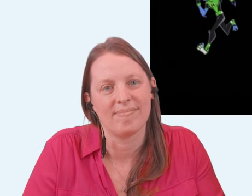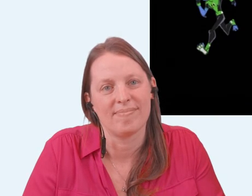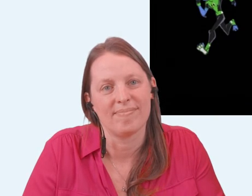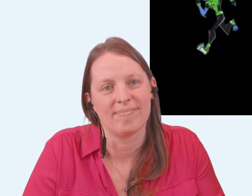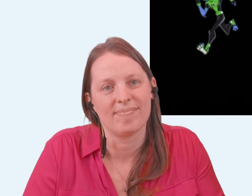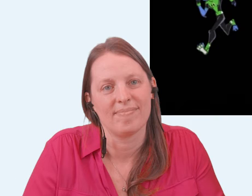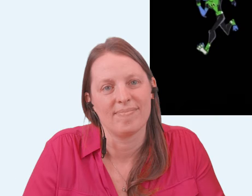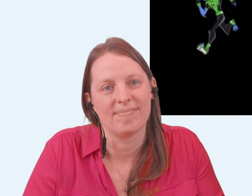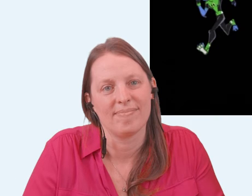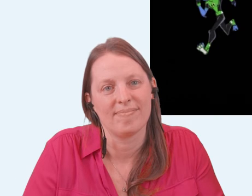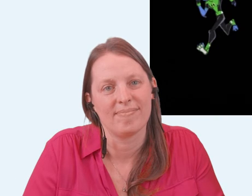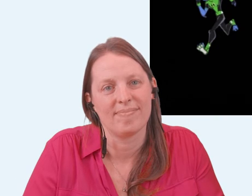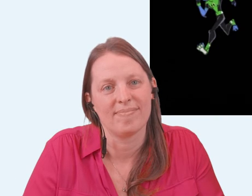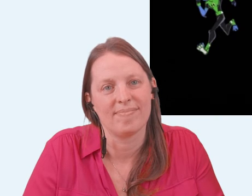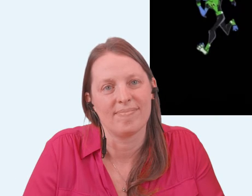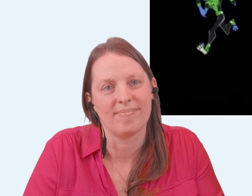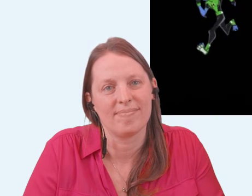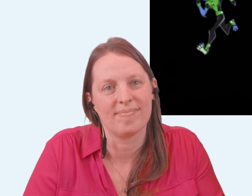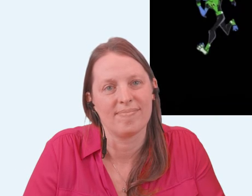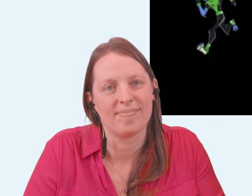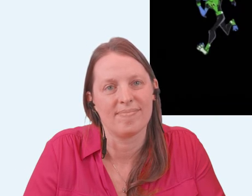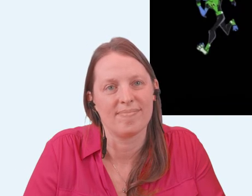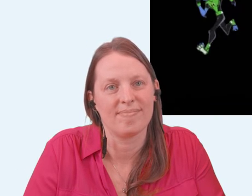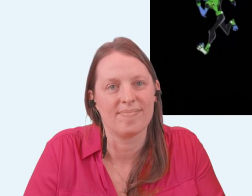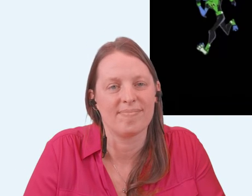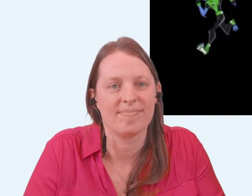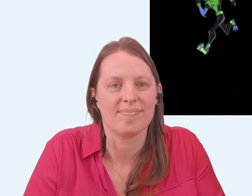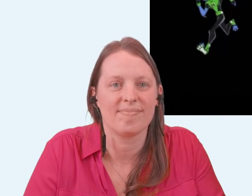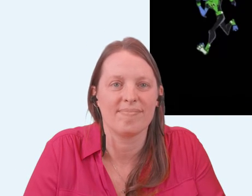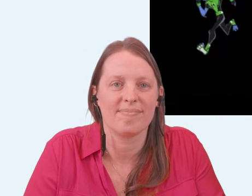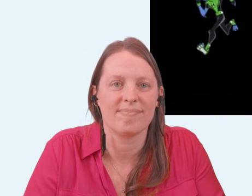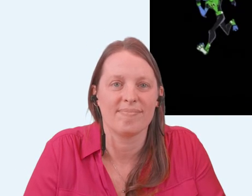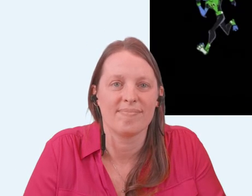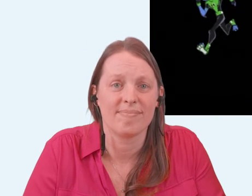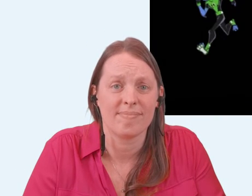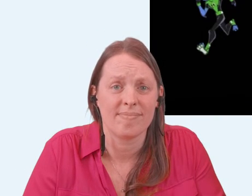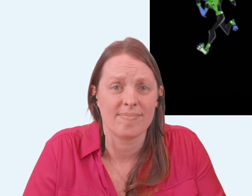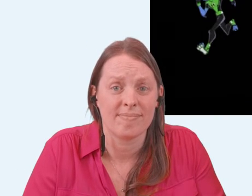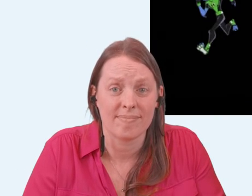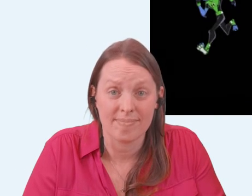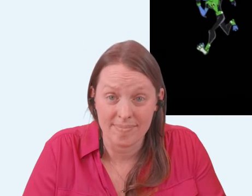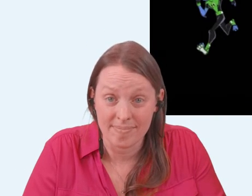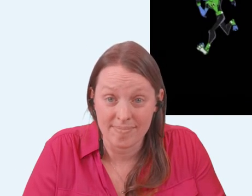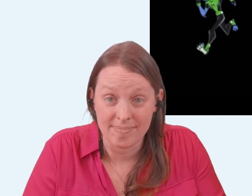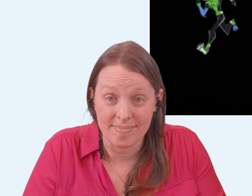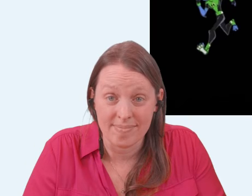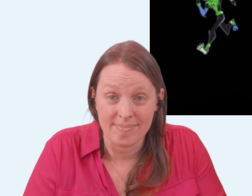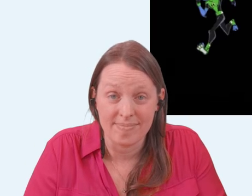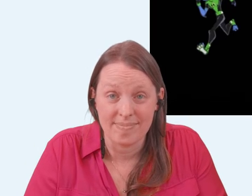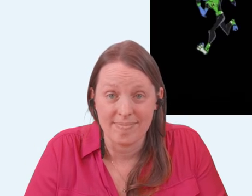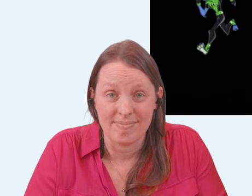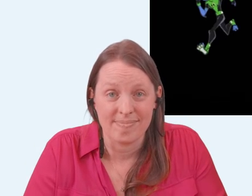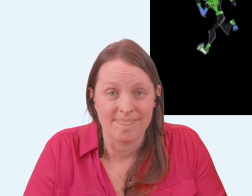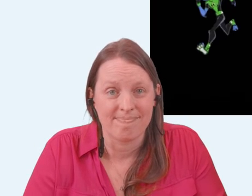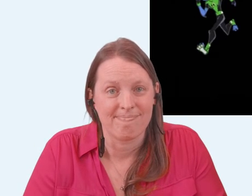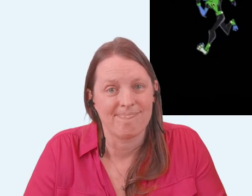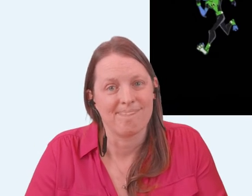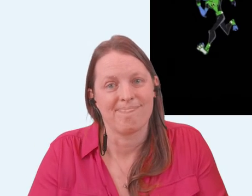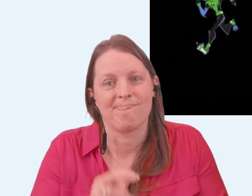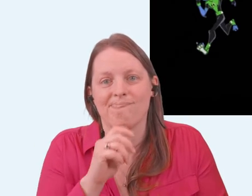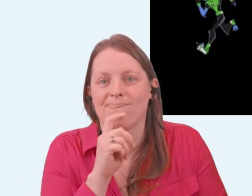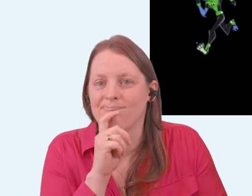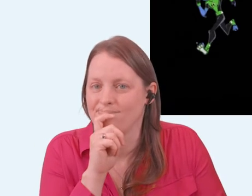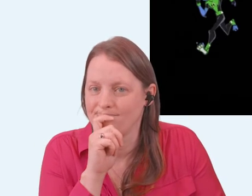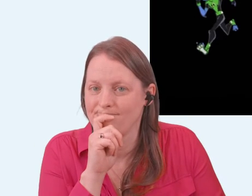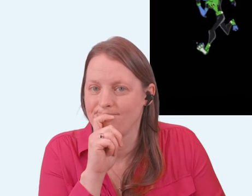And the lean test, we expect an inversion of the nystagmus. No, the same direction, same